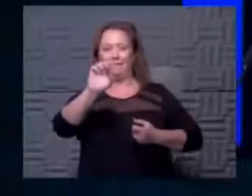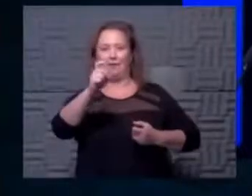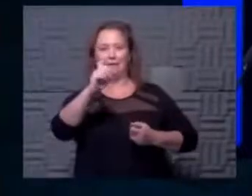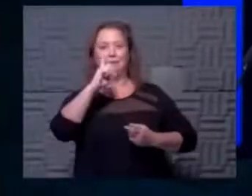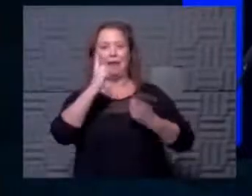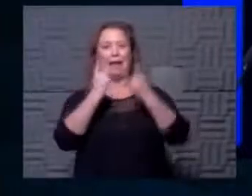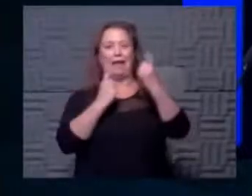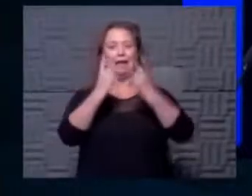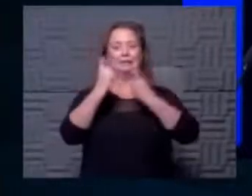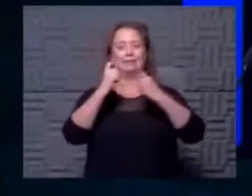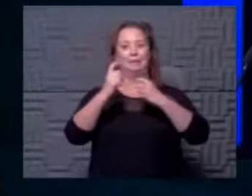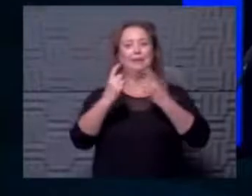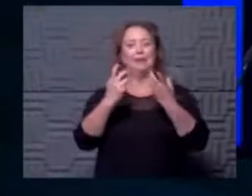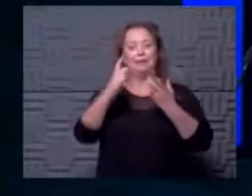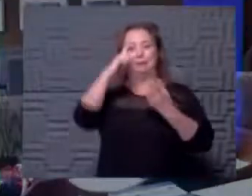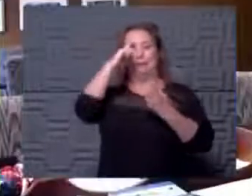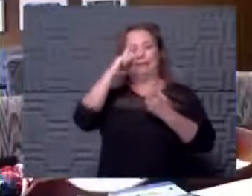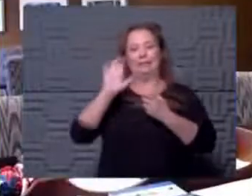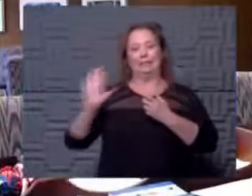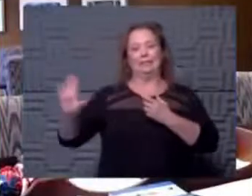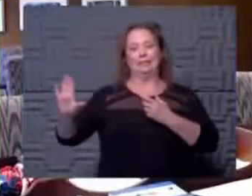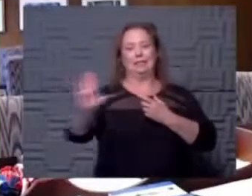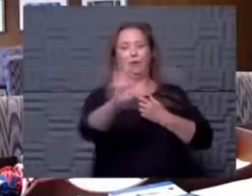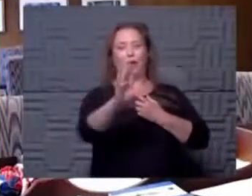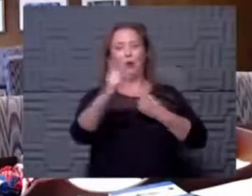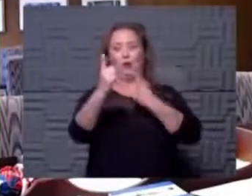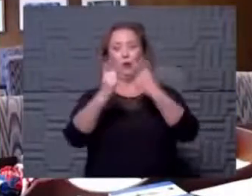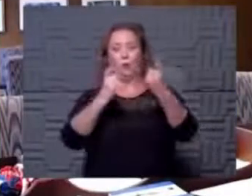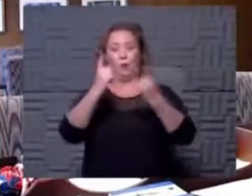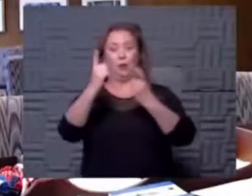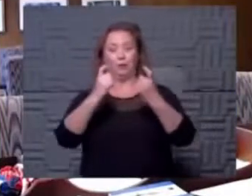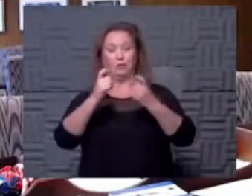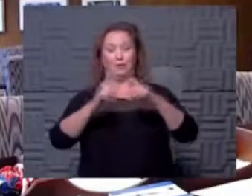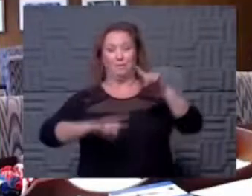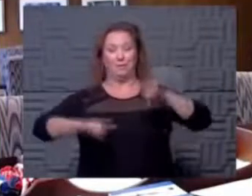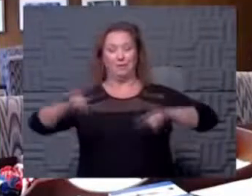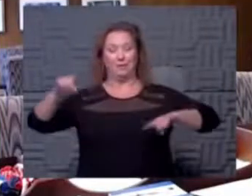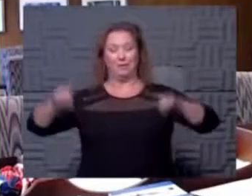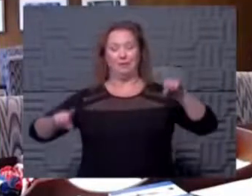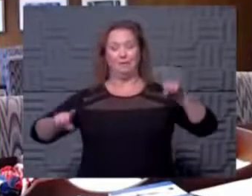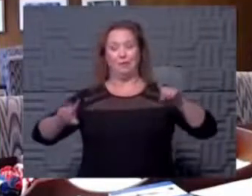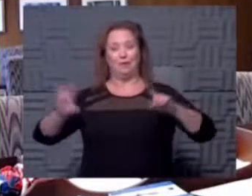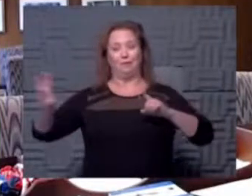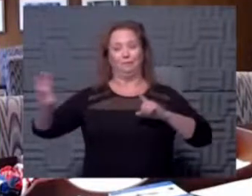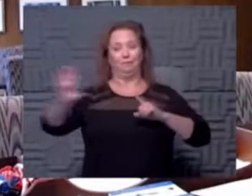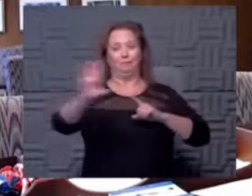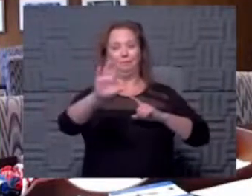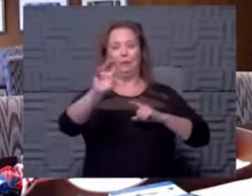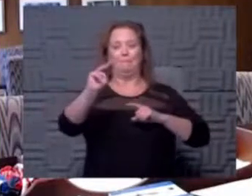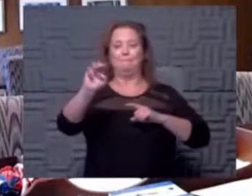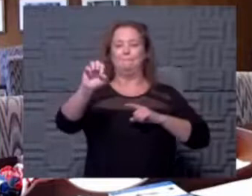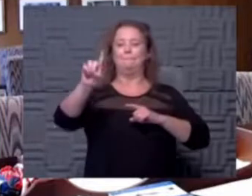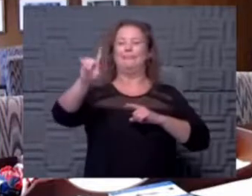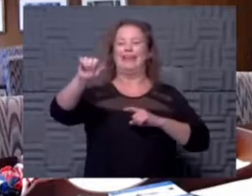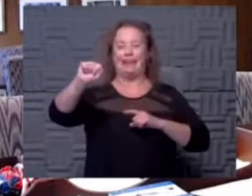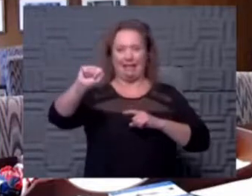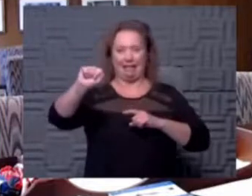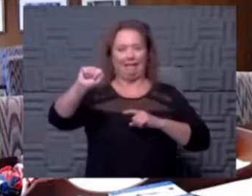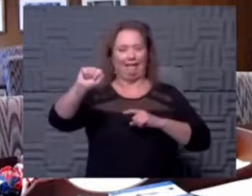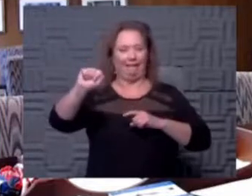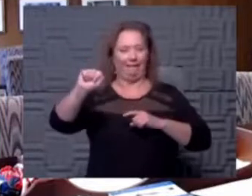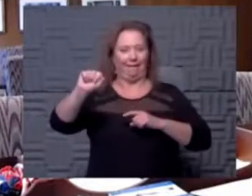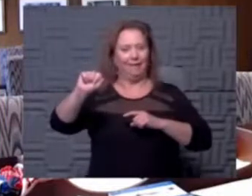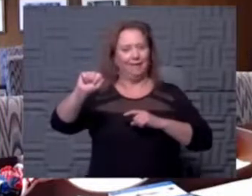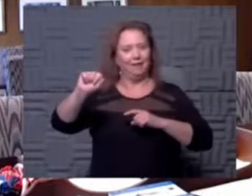because the way that it's being presented from different sources of media really